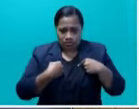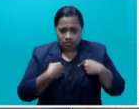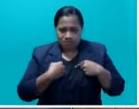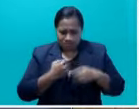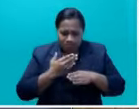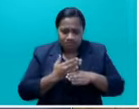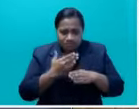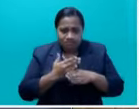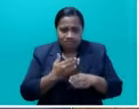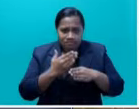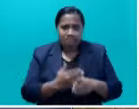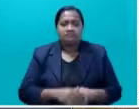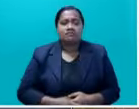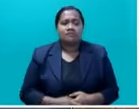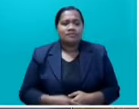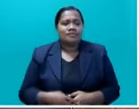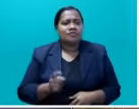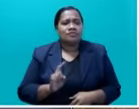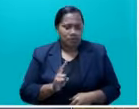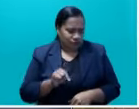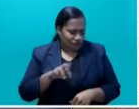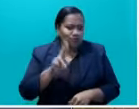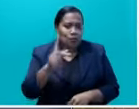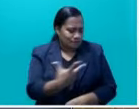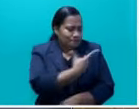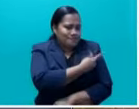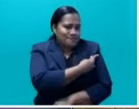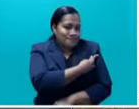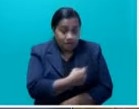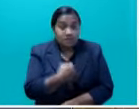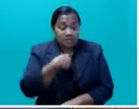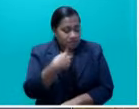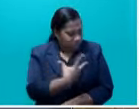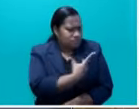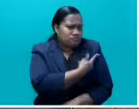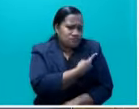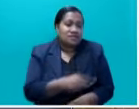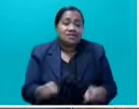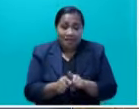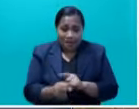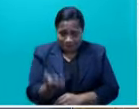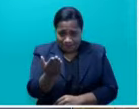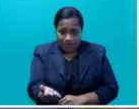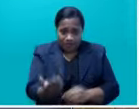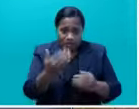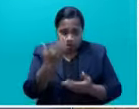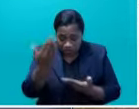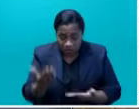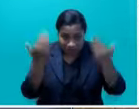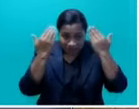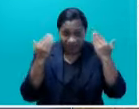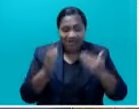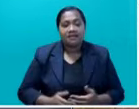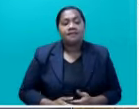life-saving vaccines. I am vaccinated, as you are, Honourable Speaker. In other